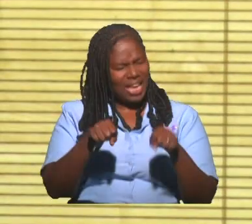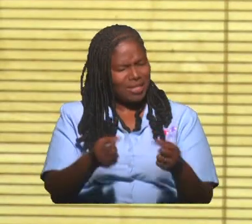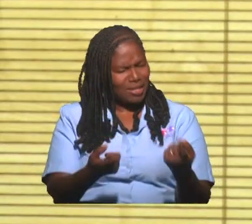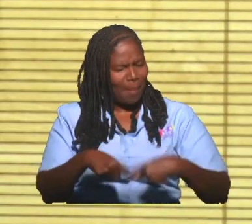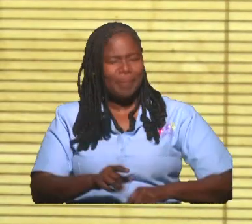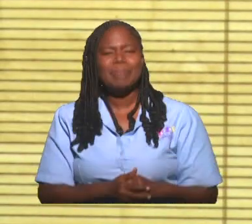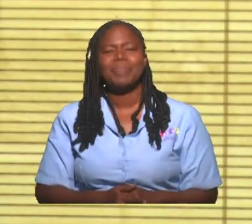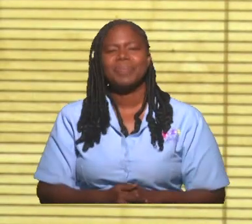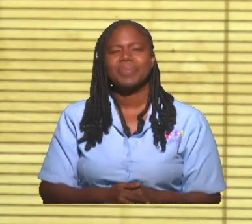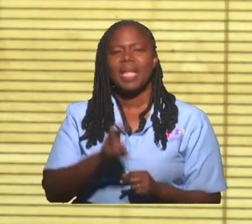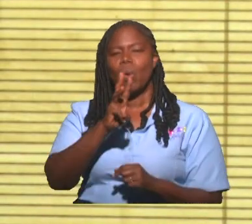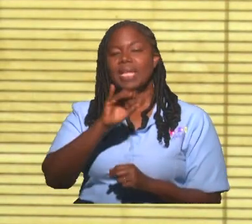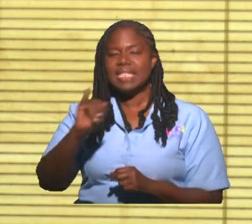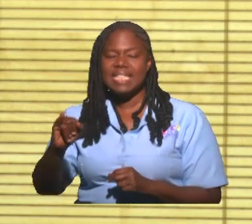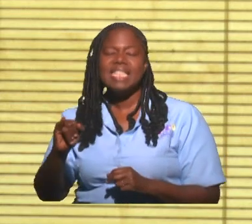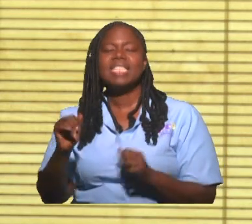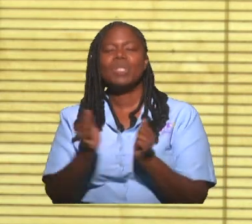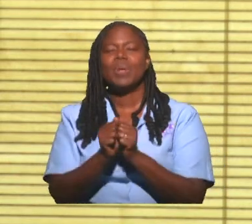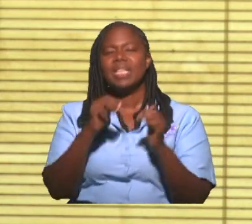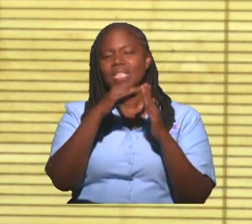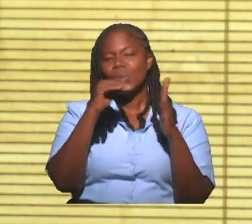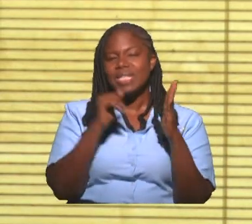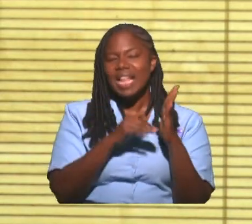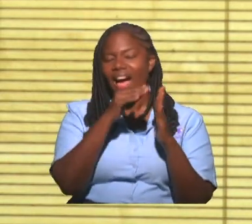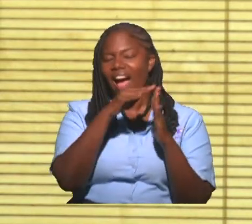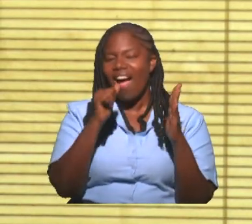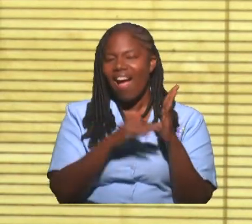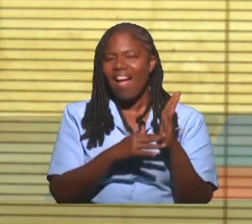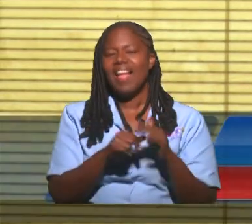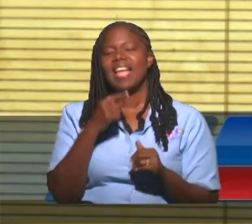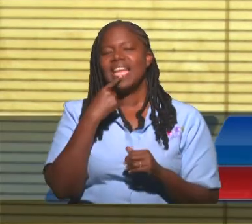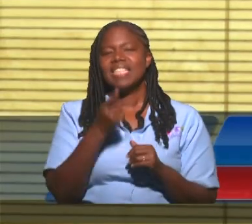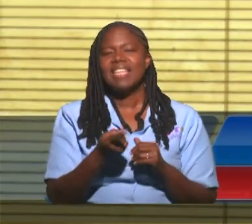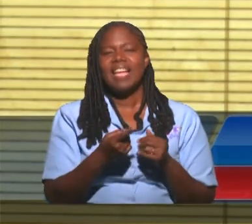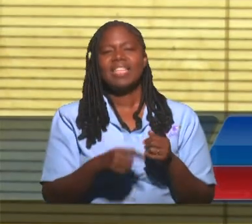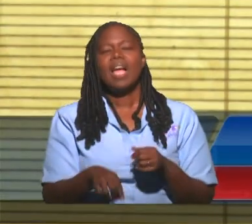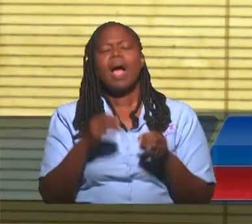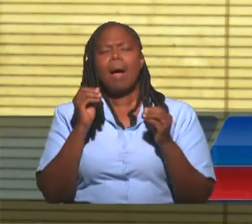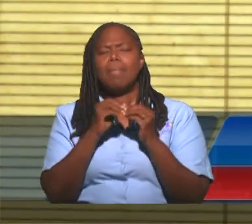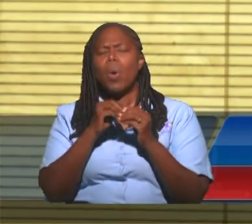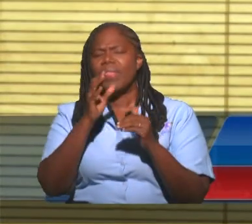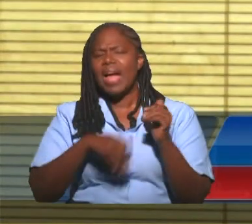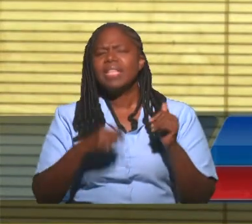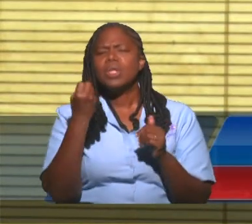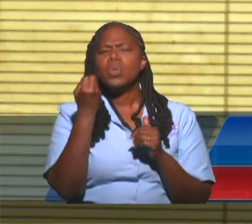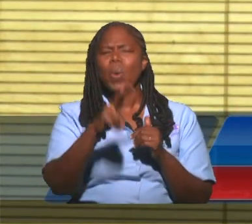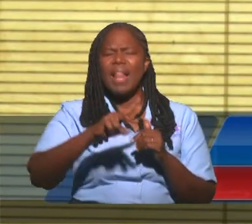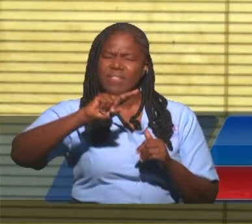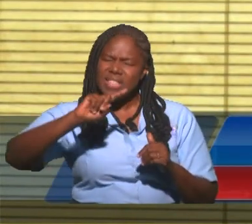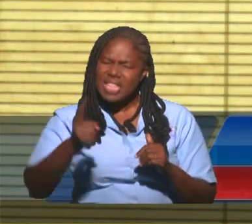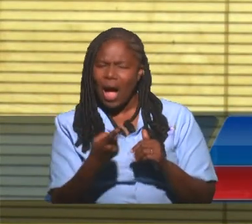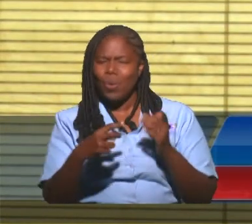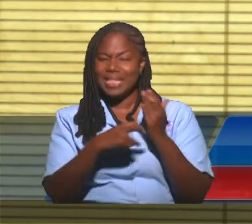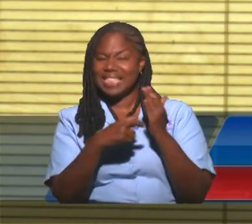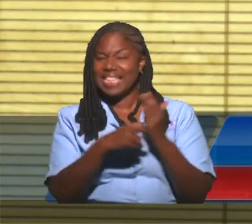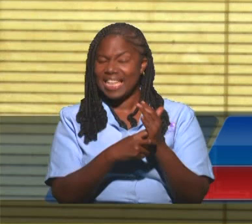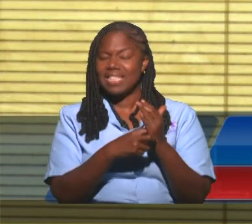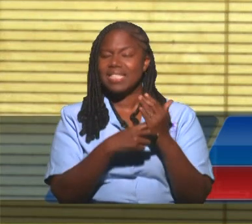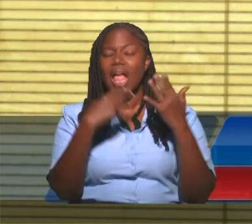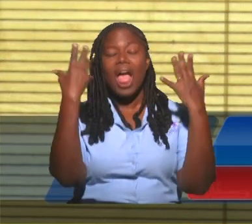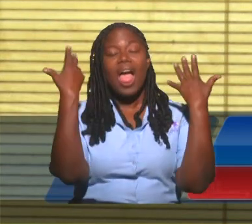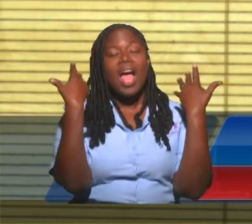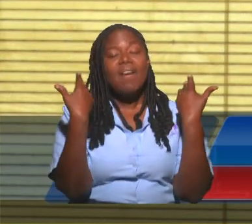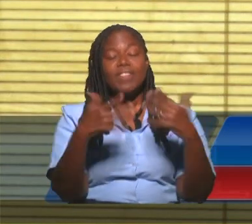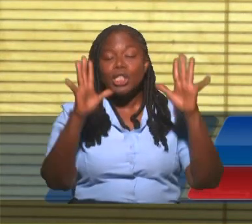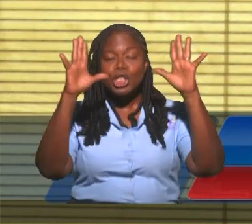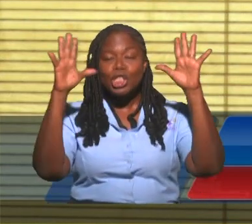Yes, for the West Indies-New Zealand game. So far, the latest figure we have had is over 12,000 tickets have been sold. And as I said, they may